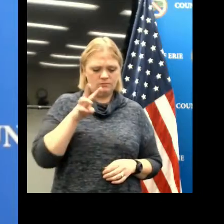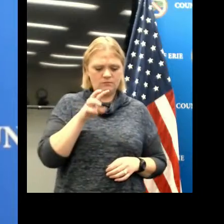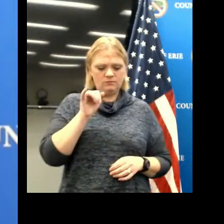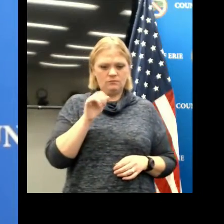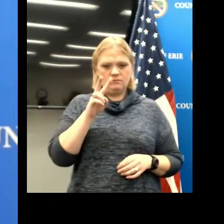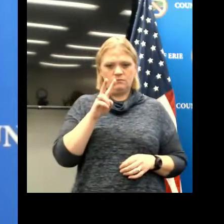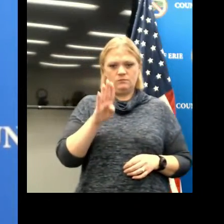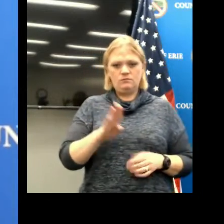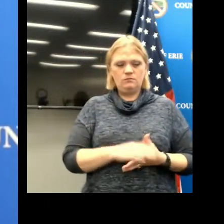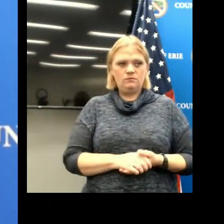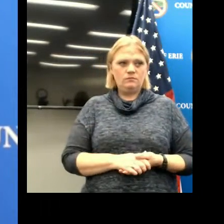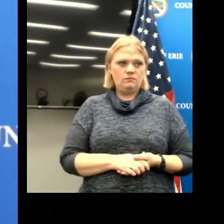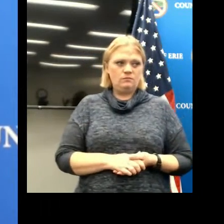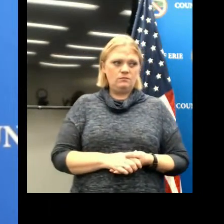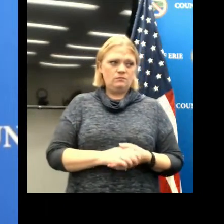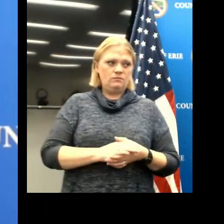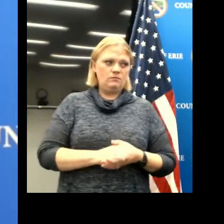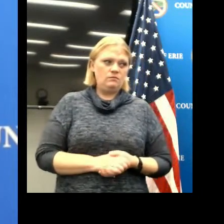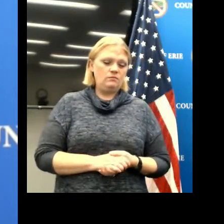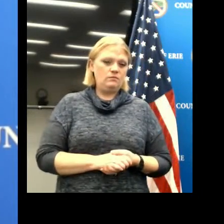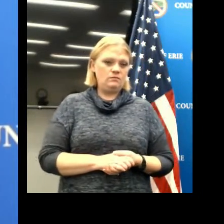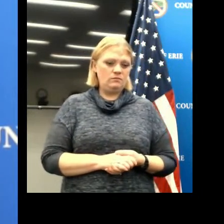WIVB, George Rickert.